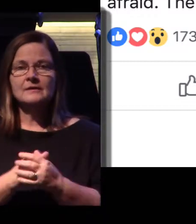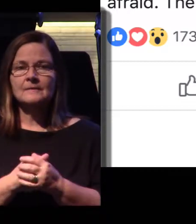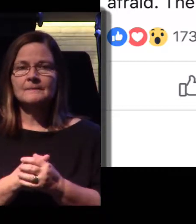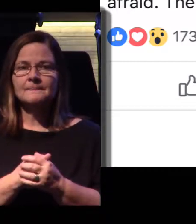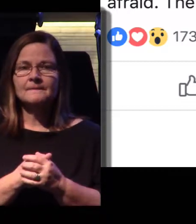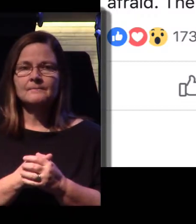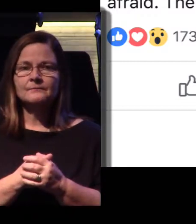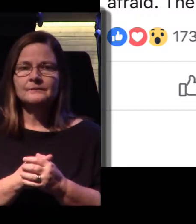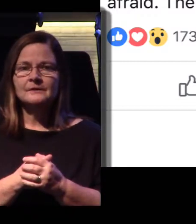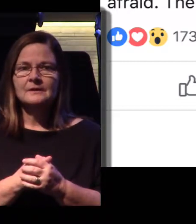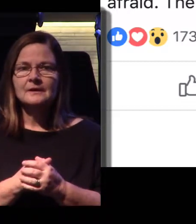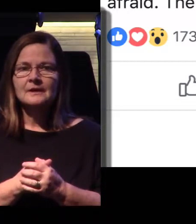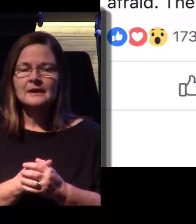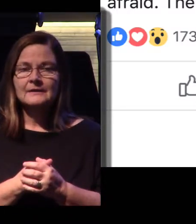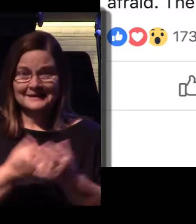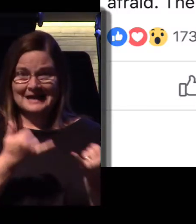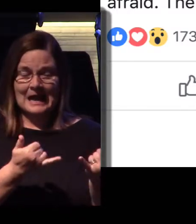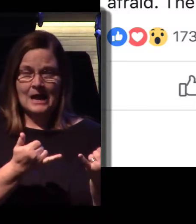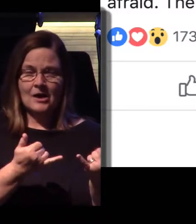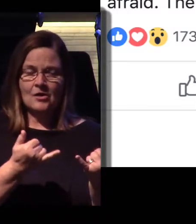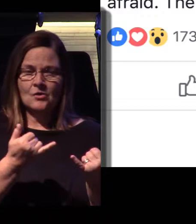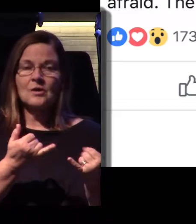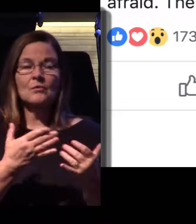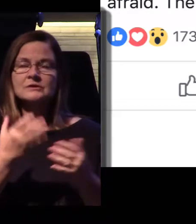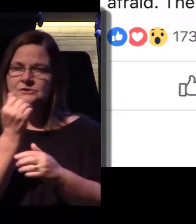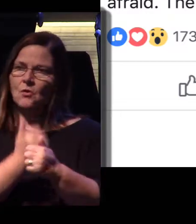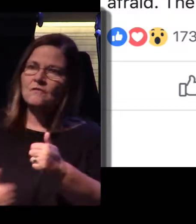prayer. I opened the word and